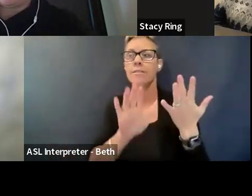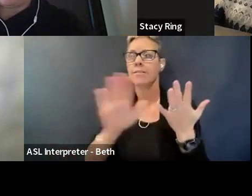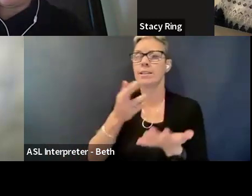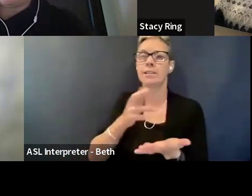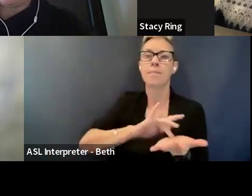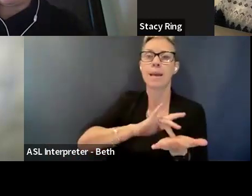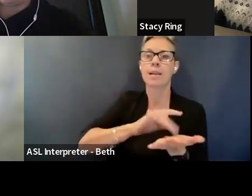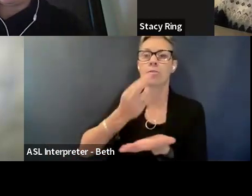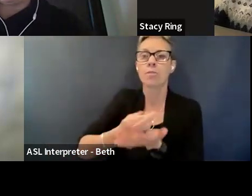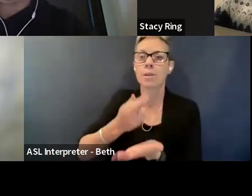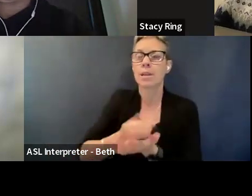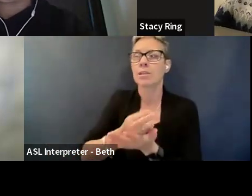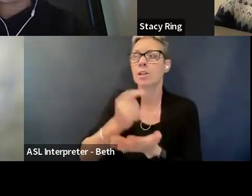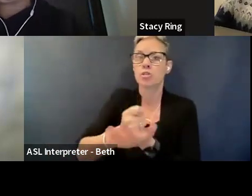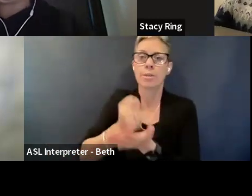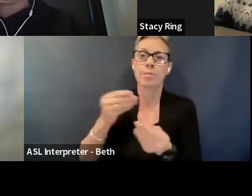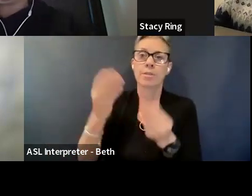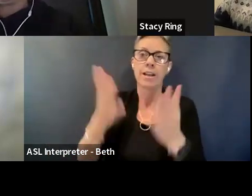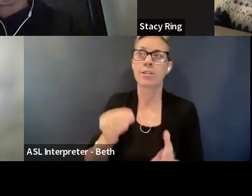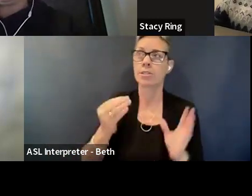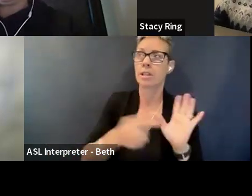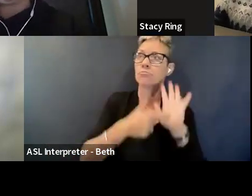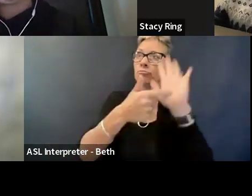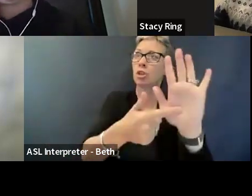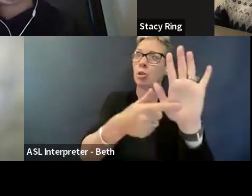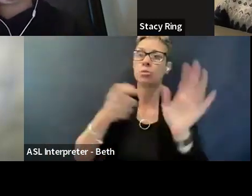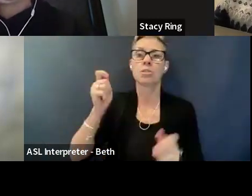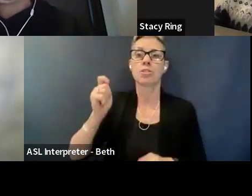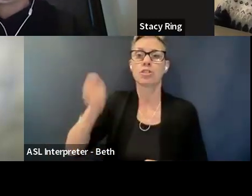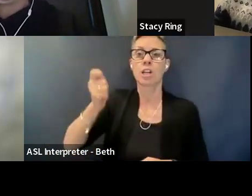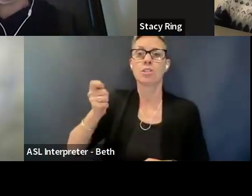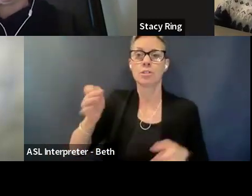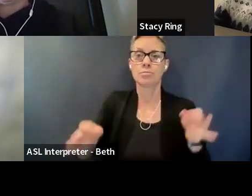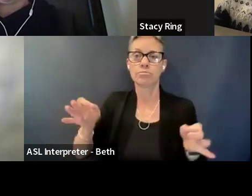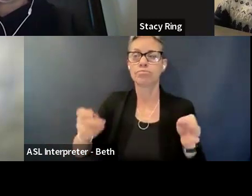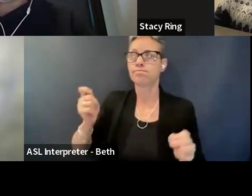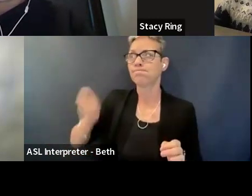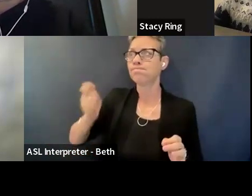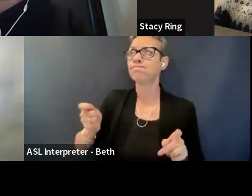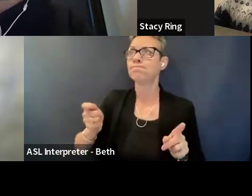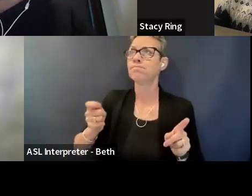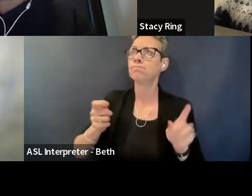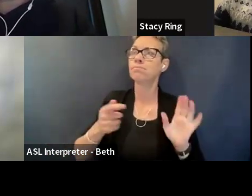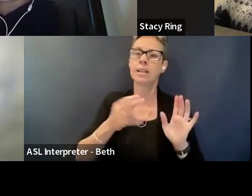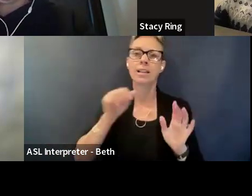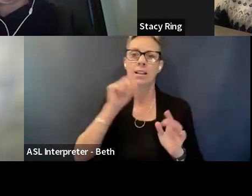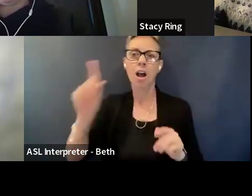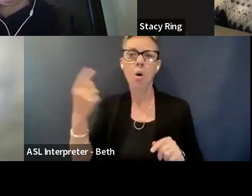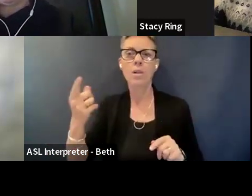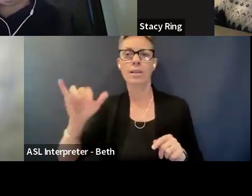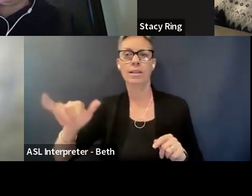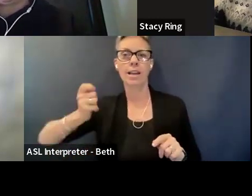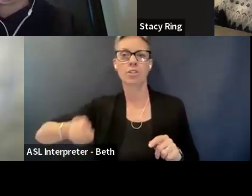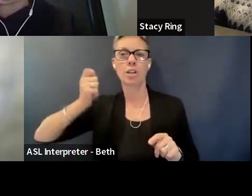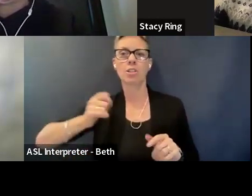treatment providers and presented that to the judge. And not only did she award